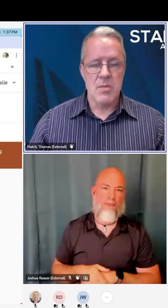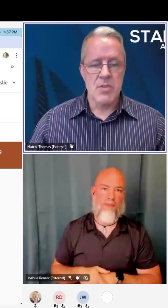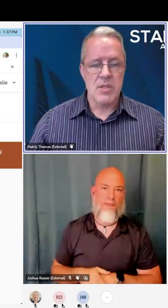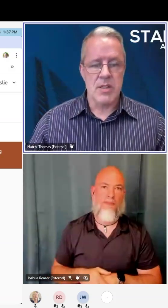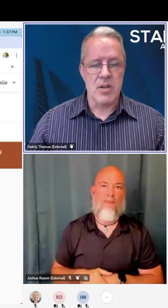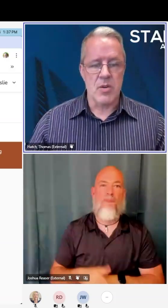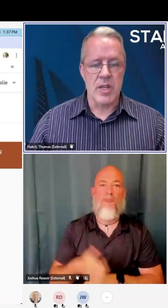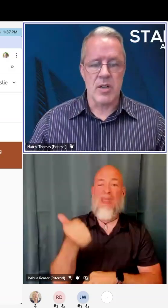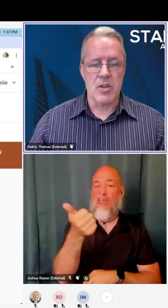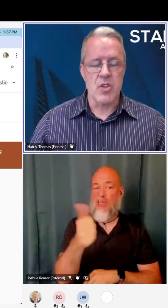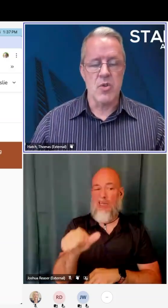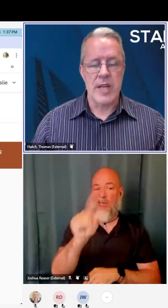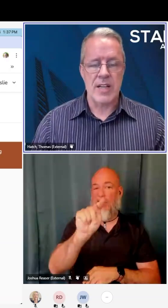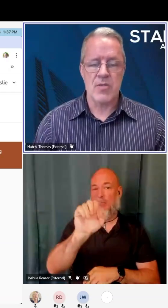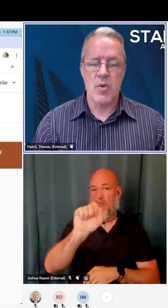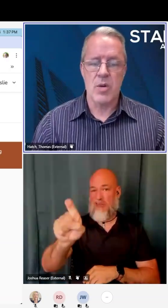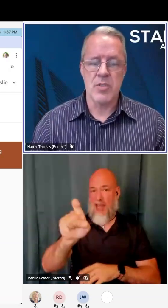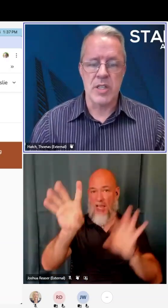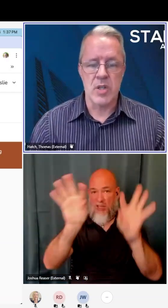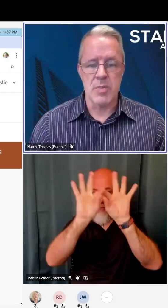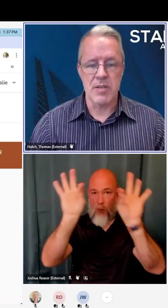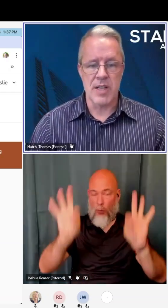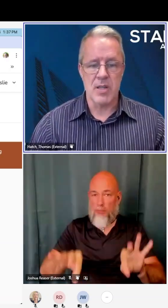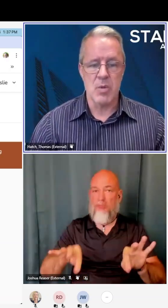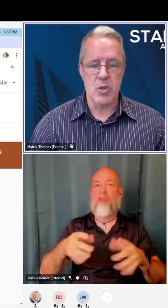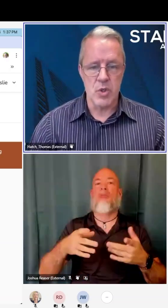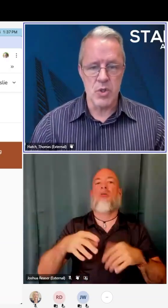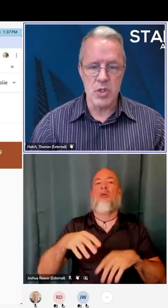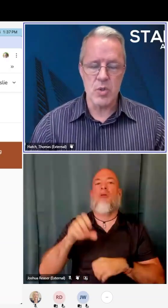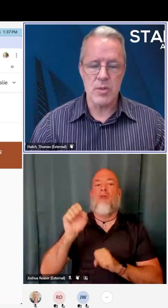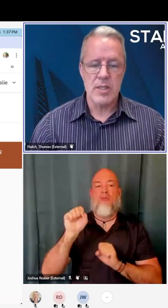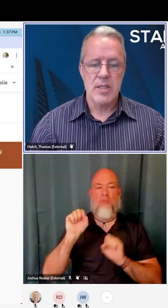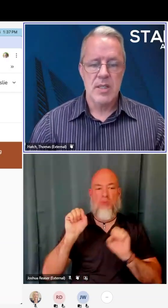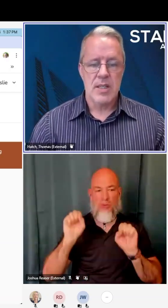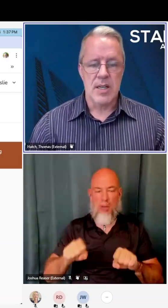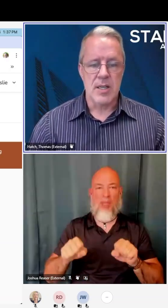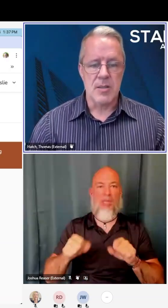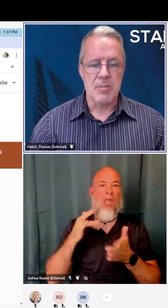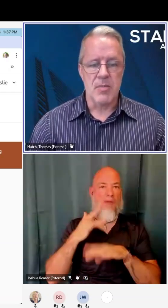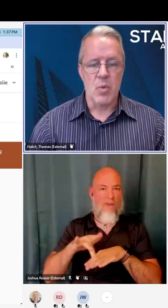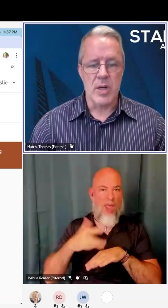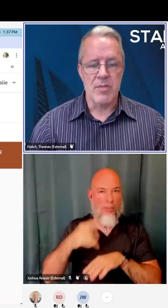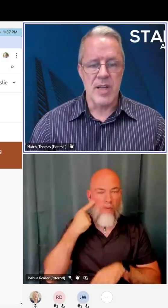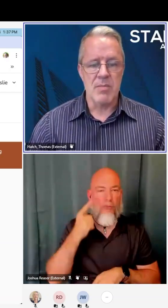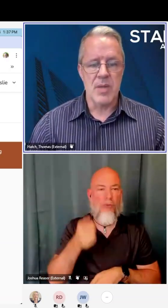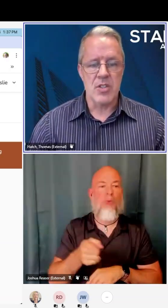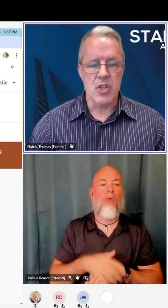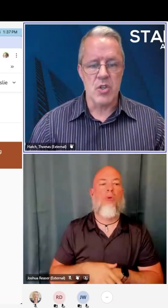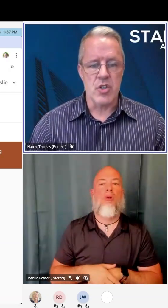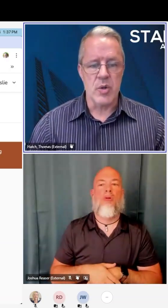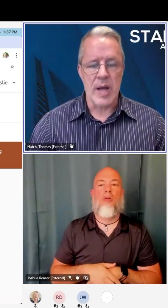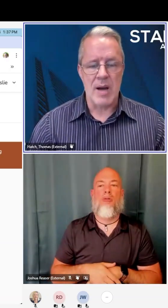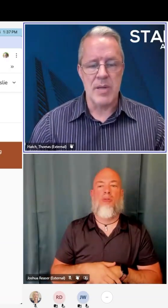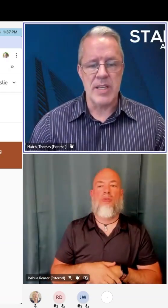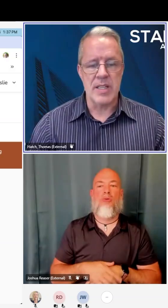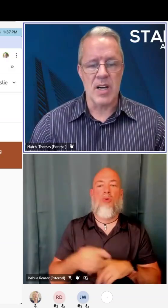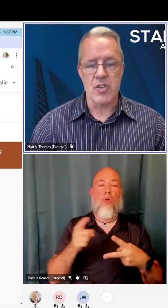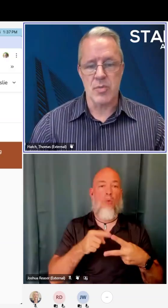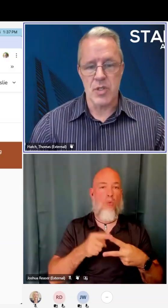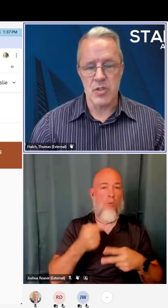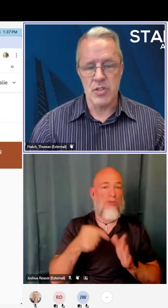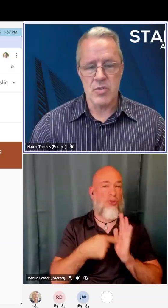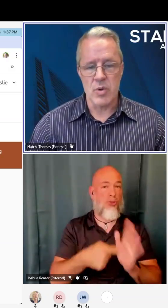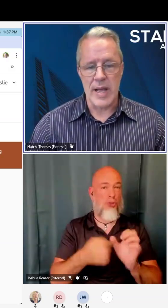tax forms, there are 2 tax forms that could be available to you. One of them shows you how